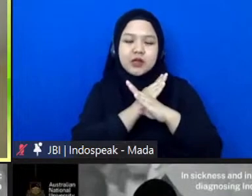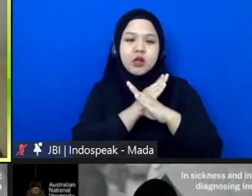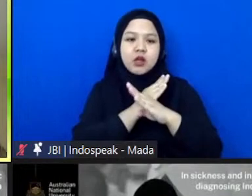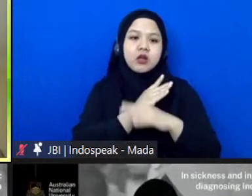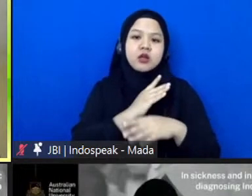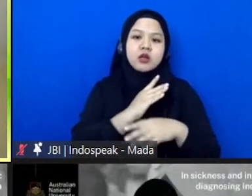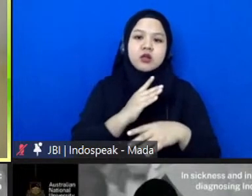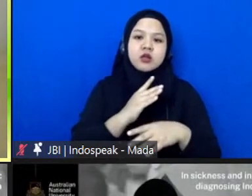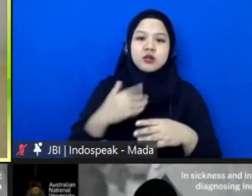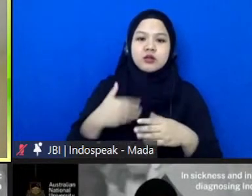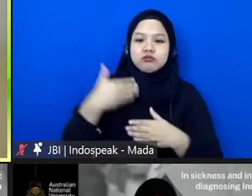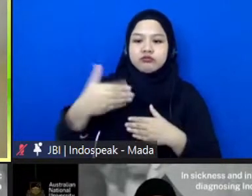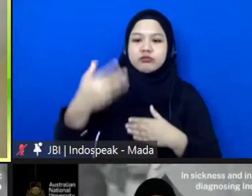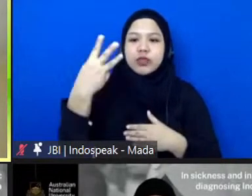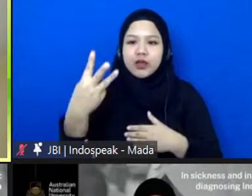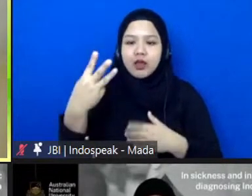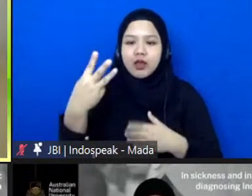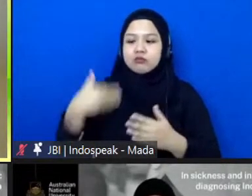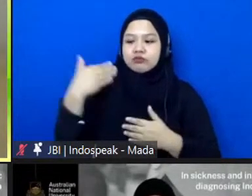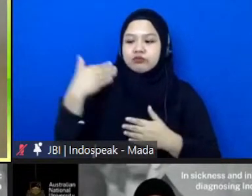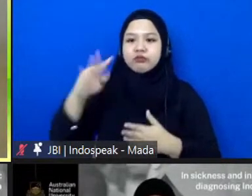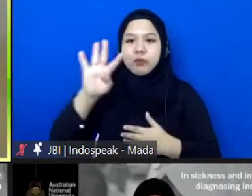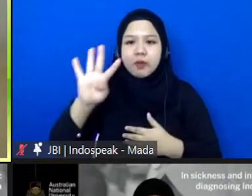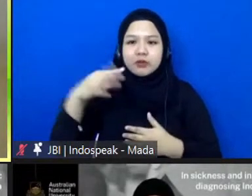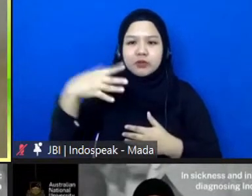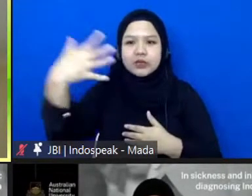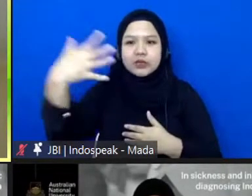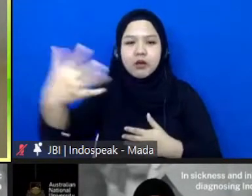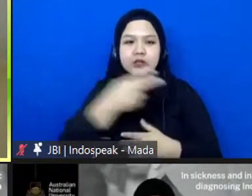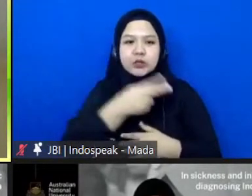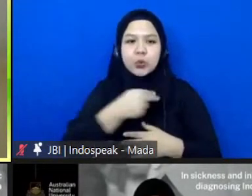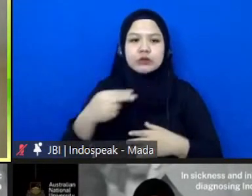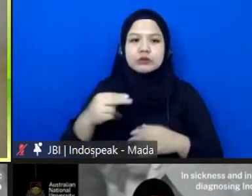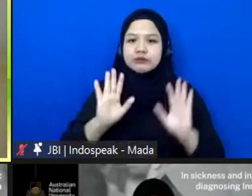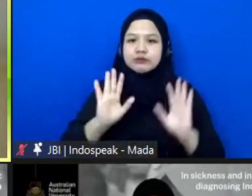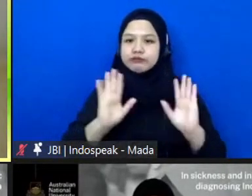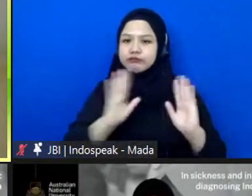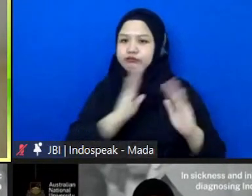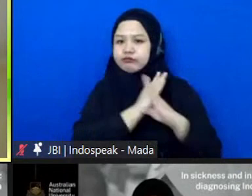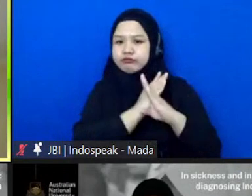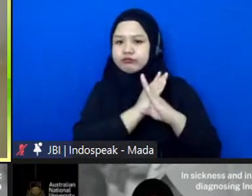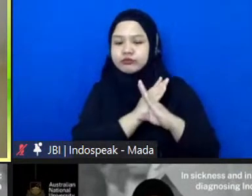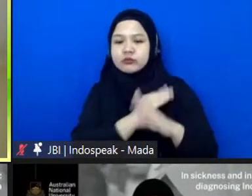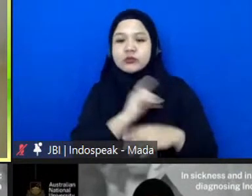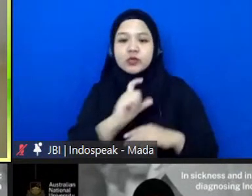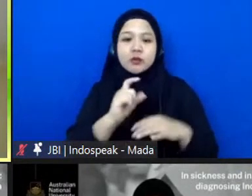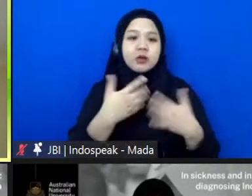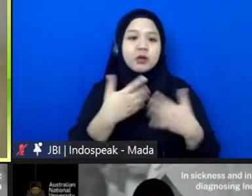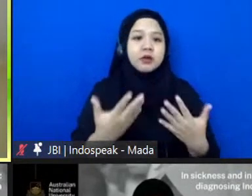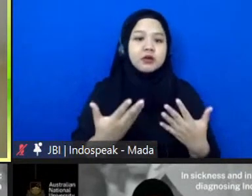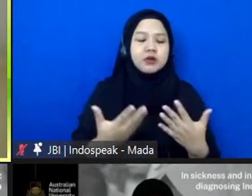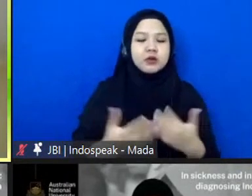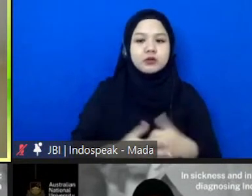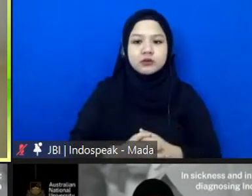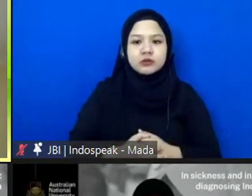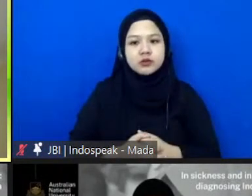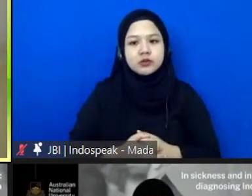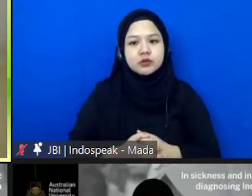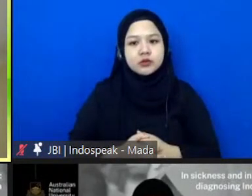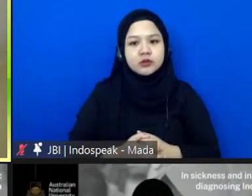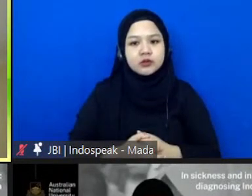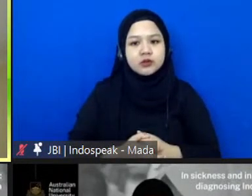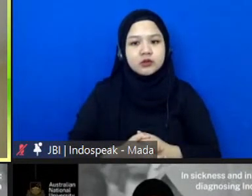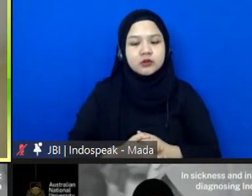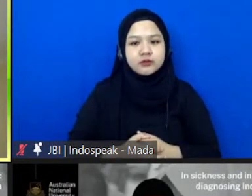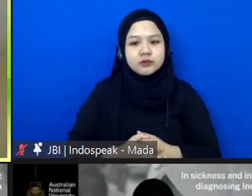fourth wave or fifth wave of pandemic in Indonesia. So I think you mentioned a really key point over there in relation to